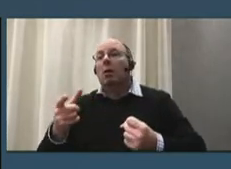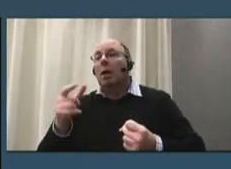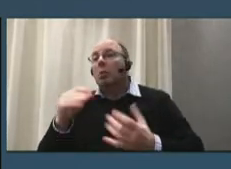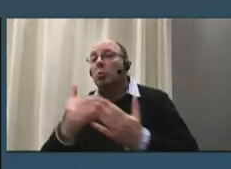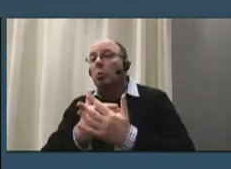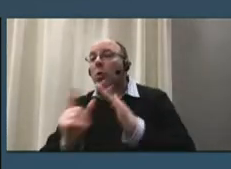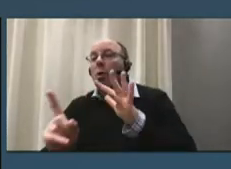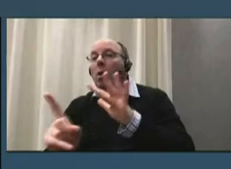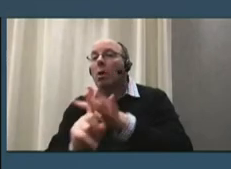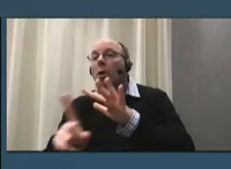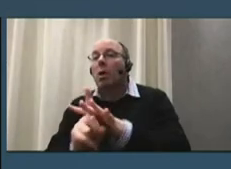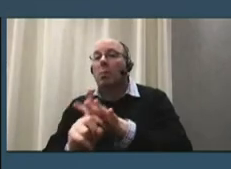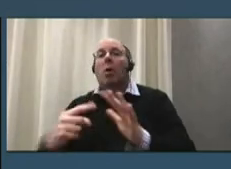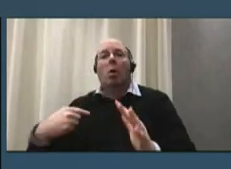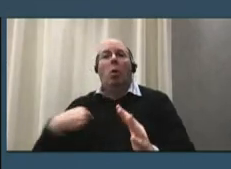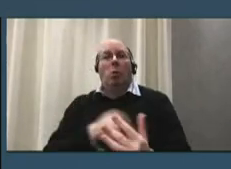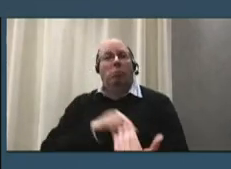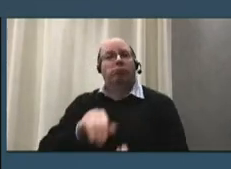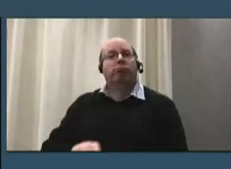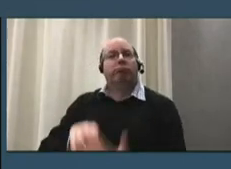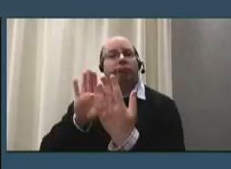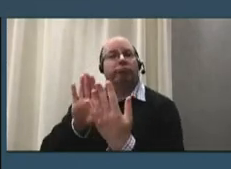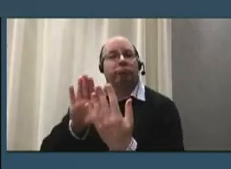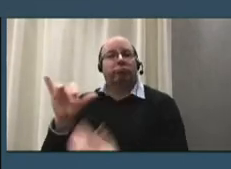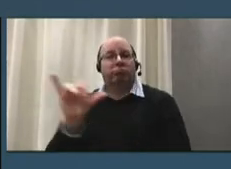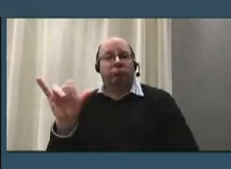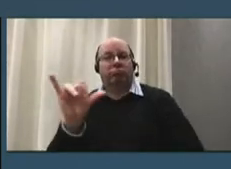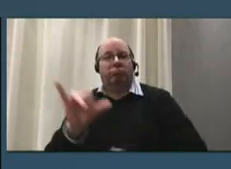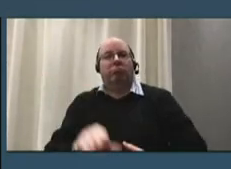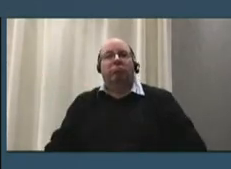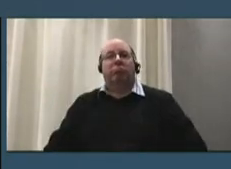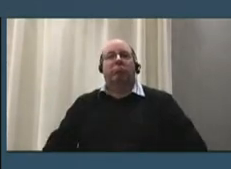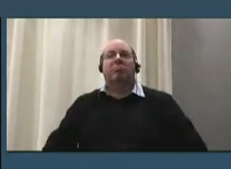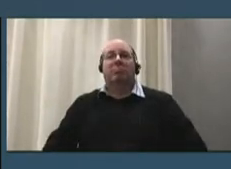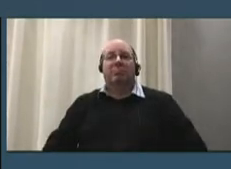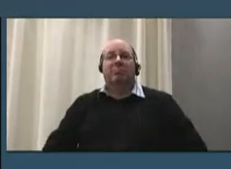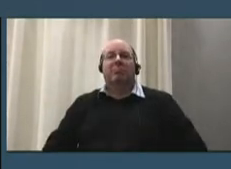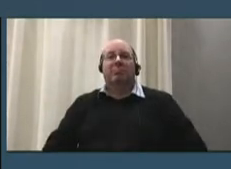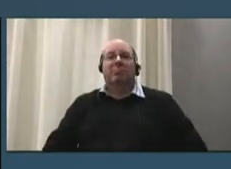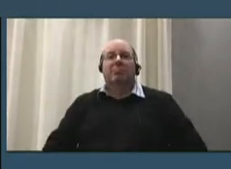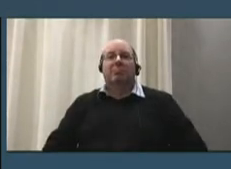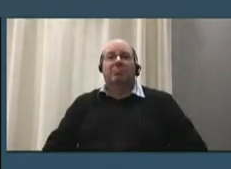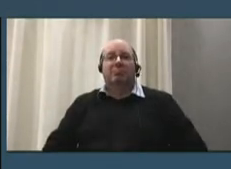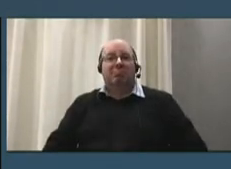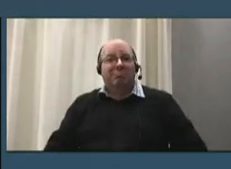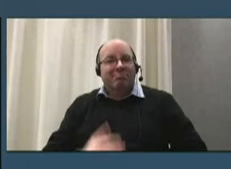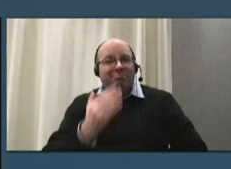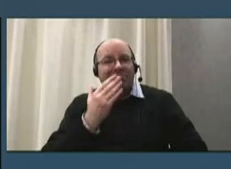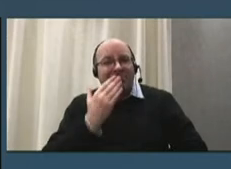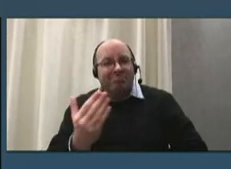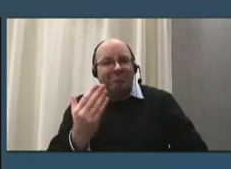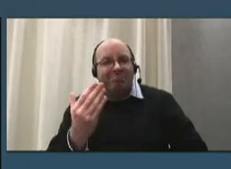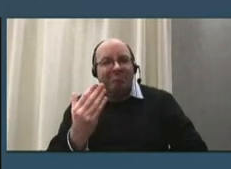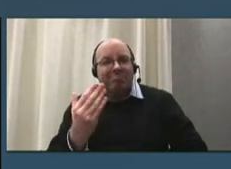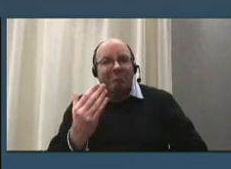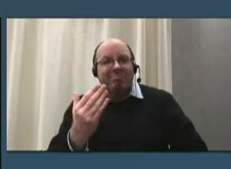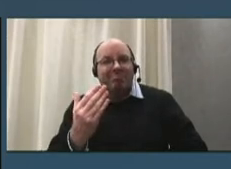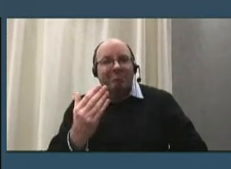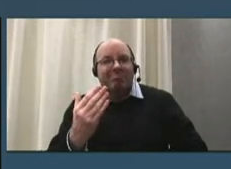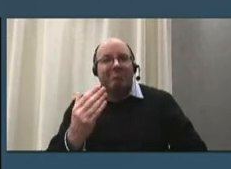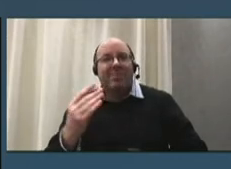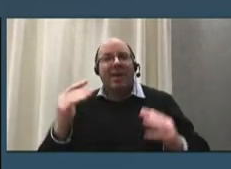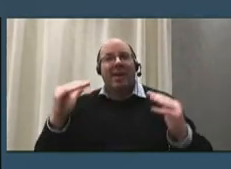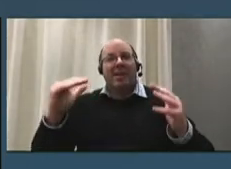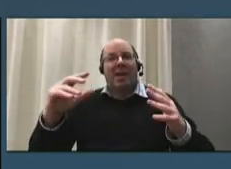Thank you. Thank you, Dr. McKnight. We will transition just to keep on schedule. I'll invite